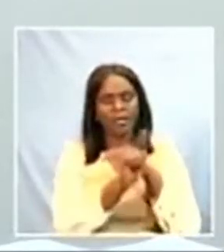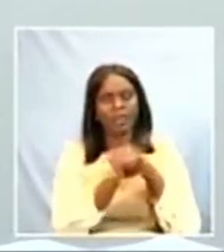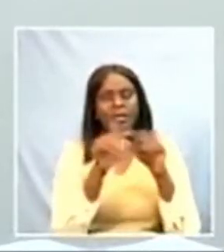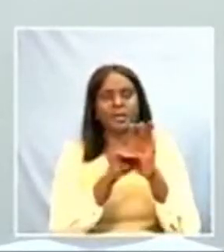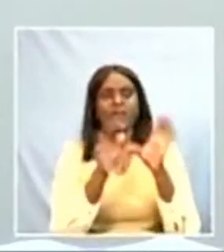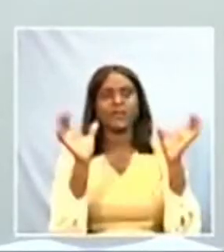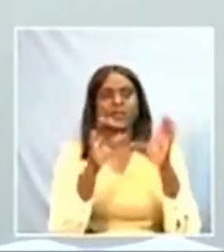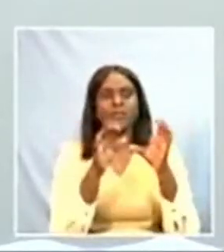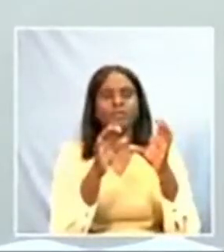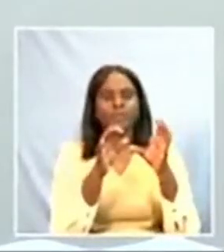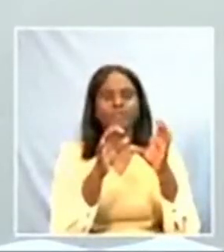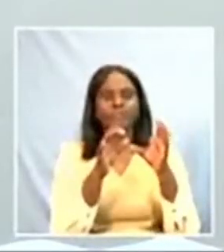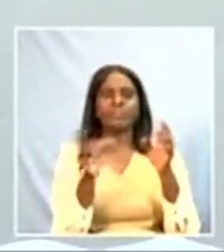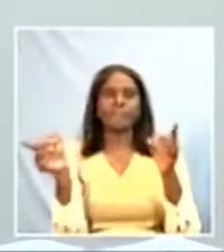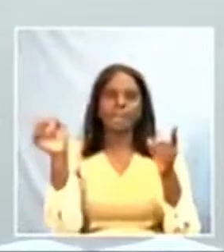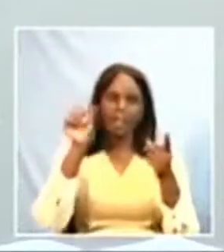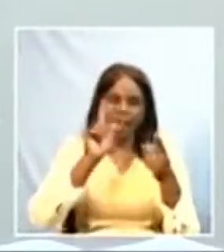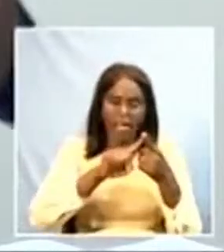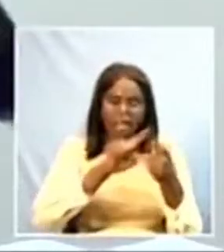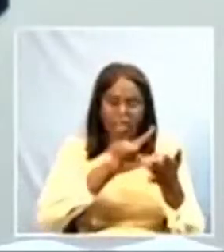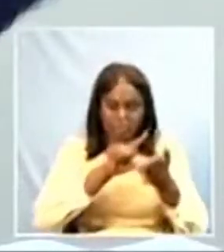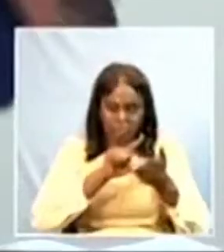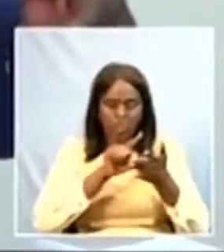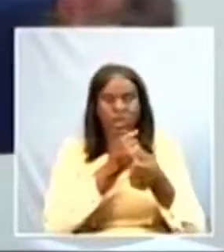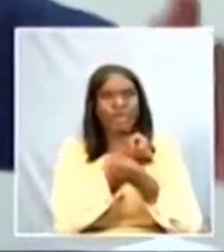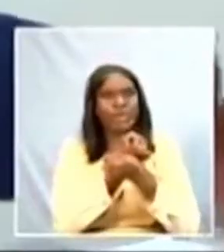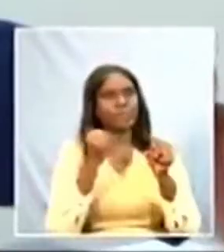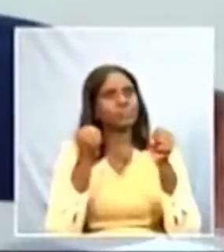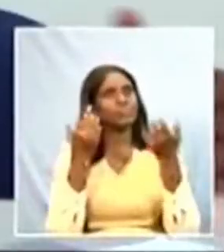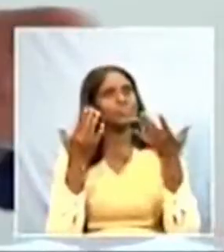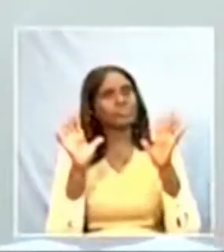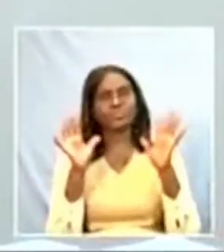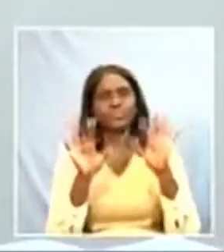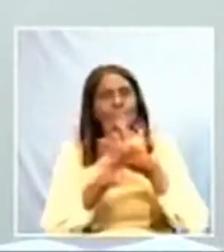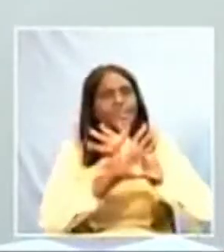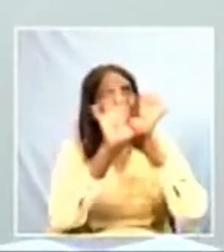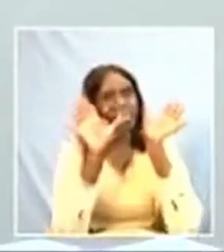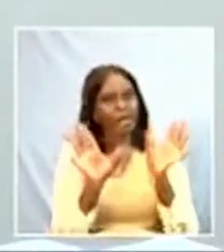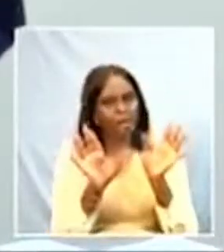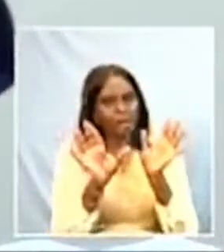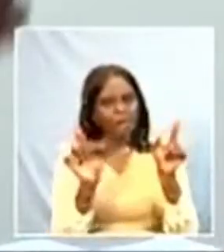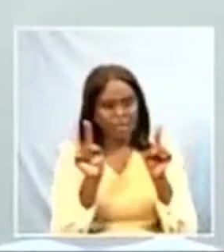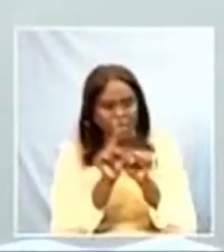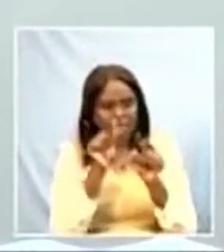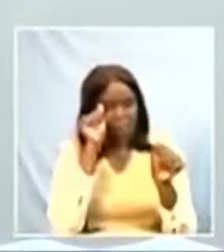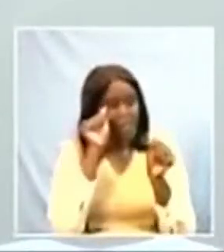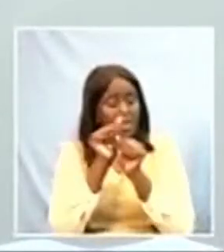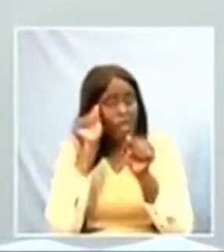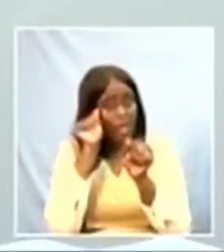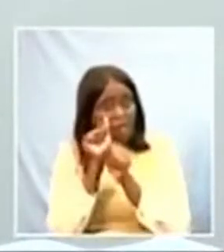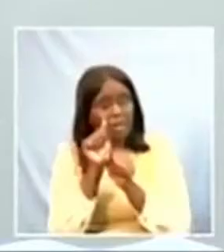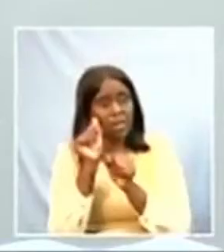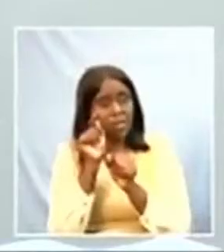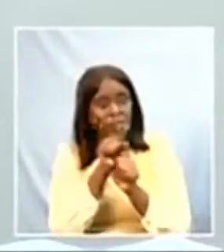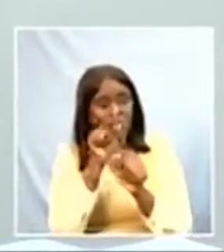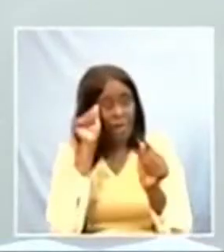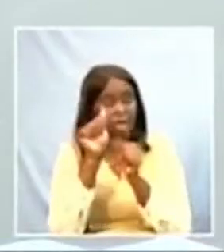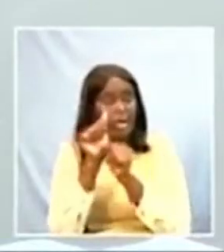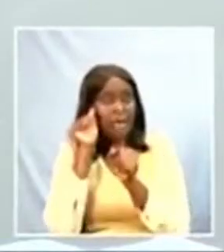the councils until the loan is cleared, and you enter in the